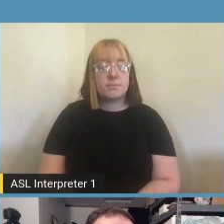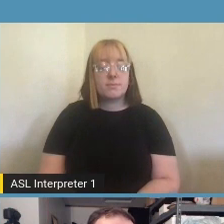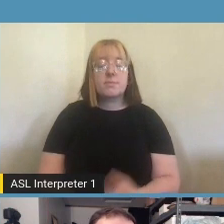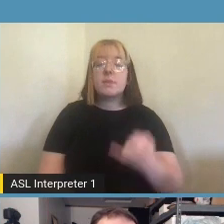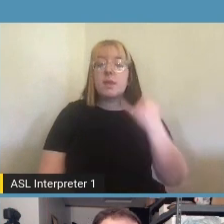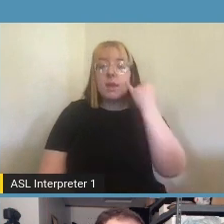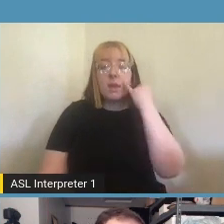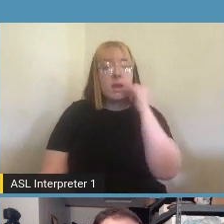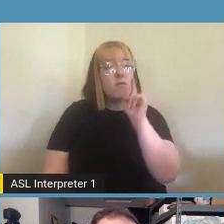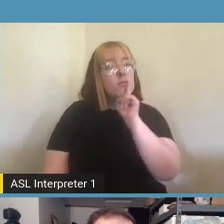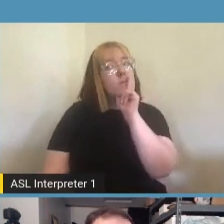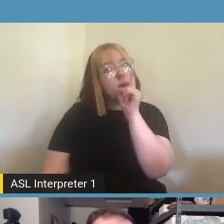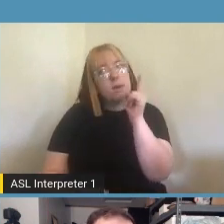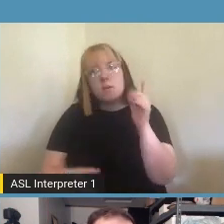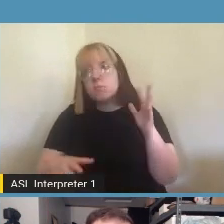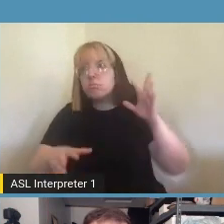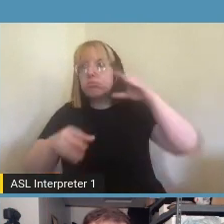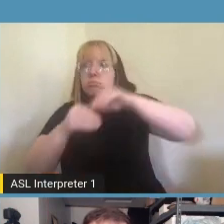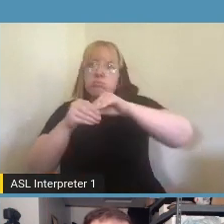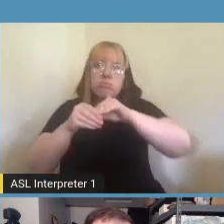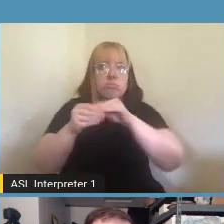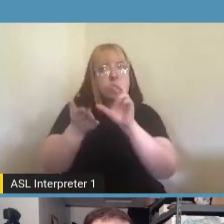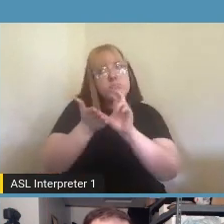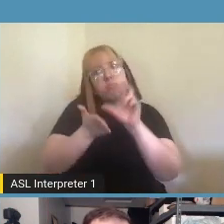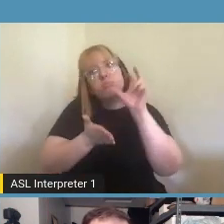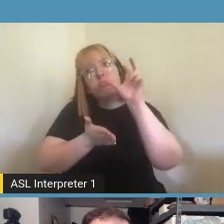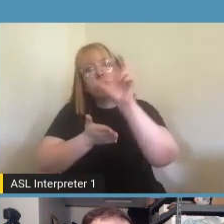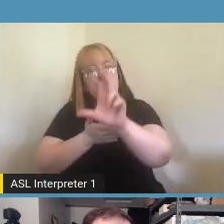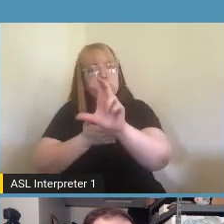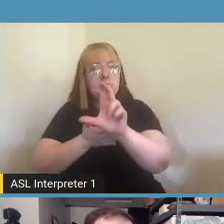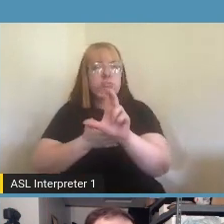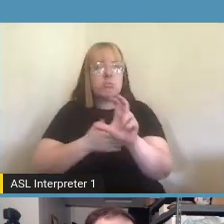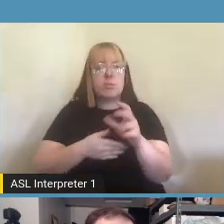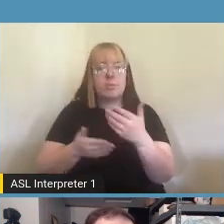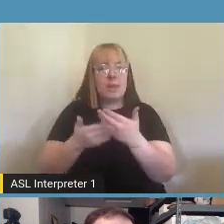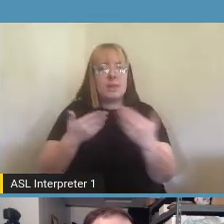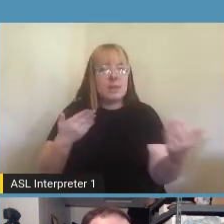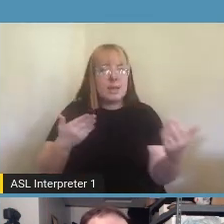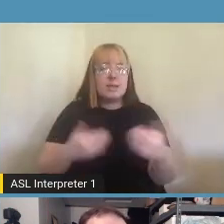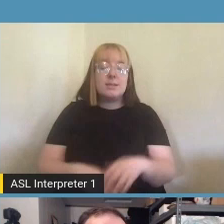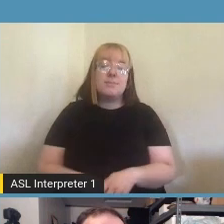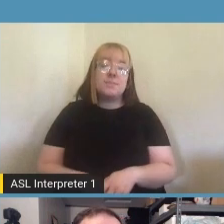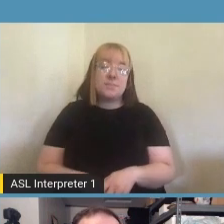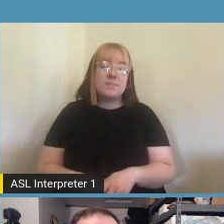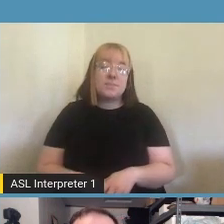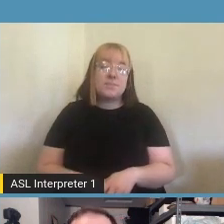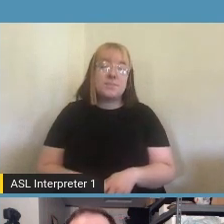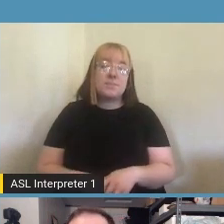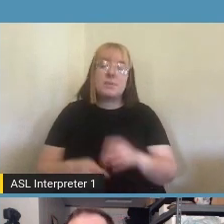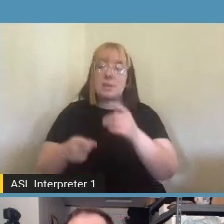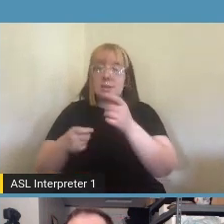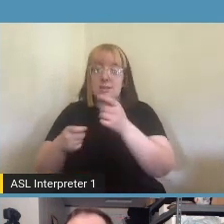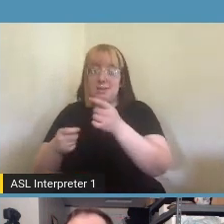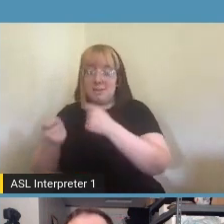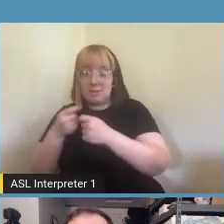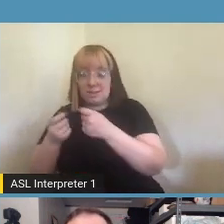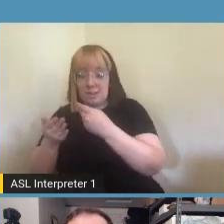it, you know, the list just adds up of things that you might need. So instead of spending